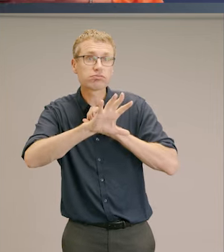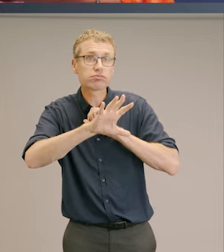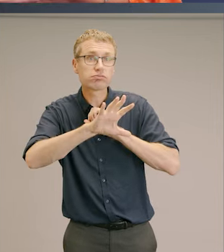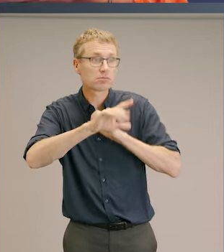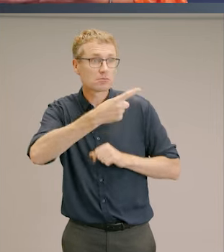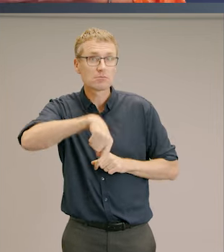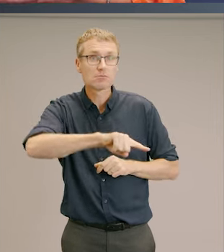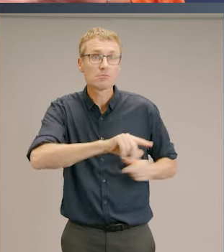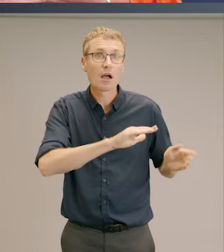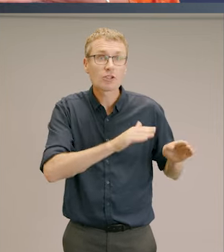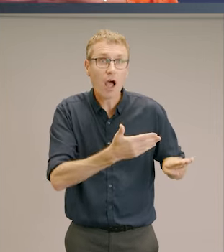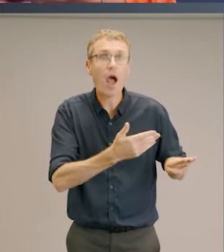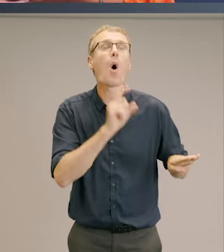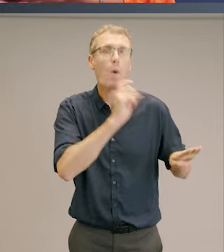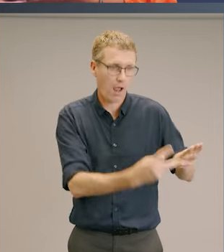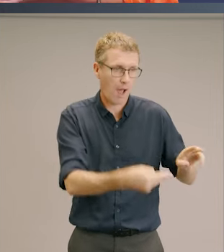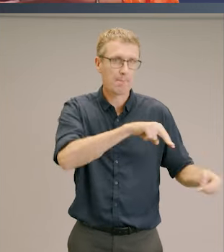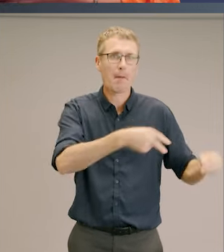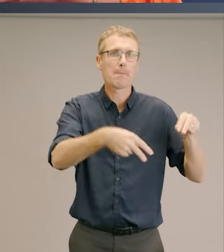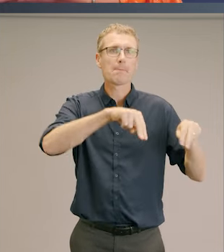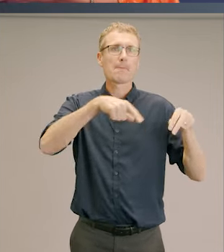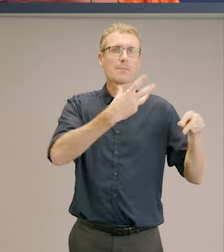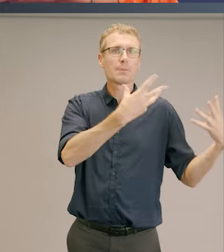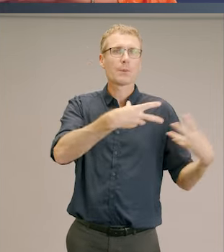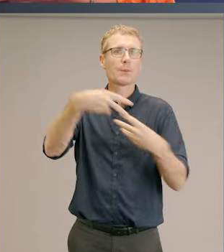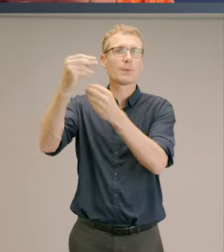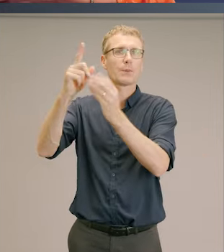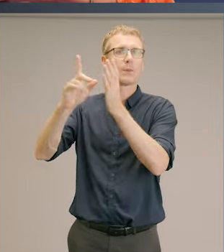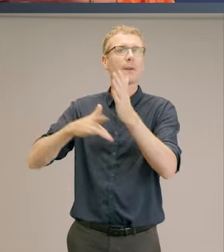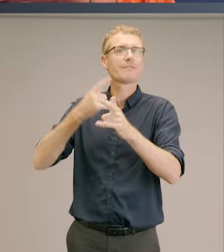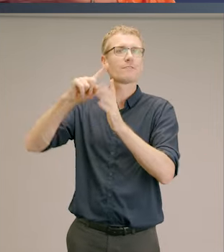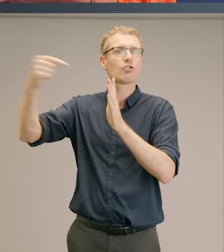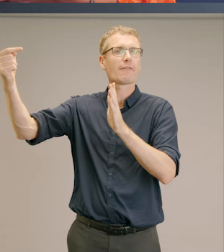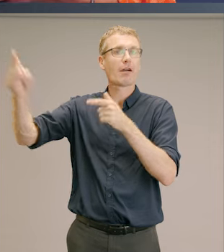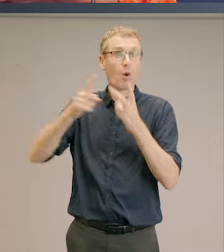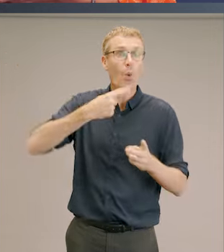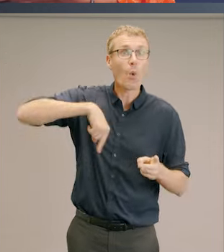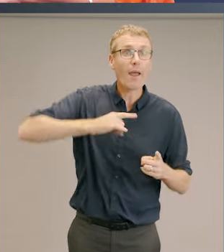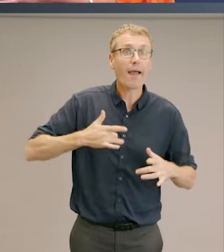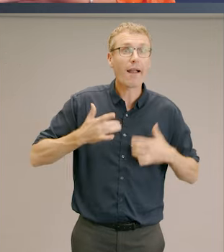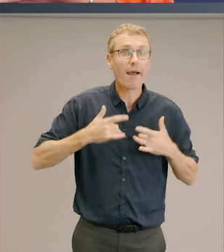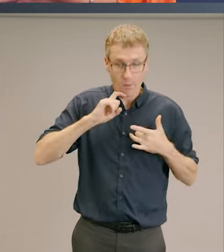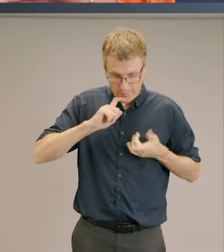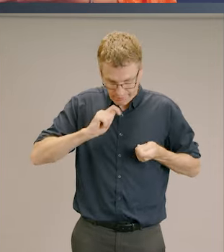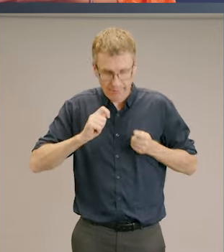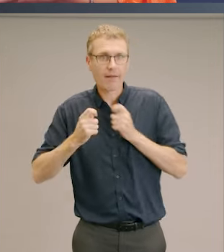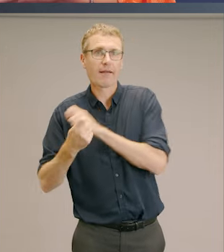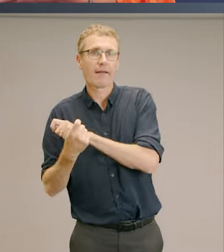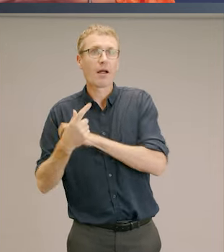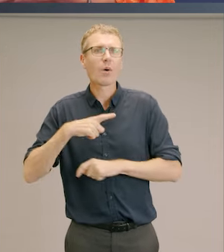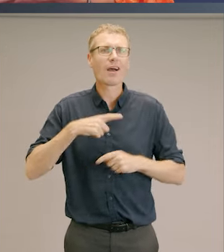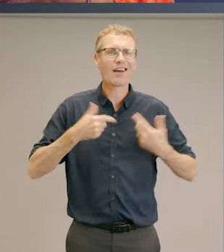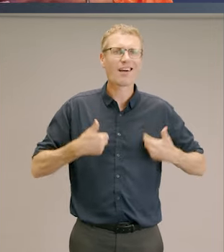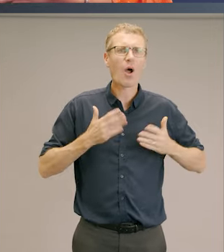blown. For when the trumpet sounds, those who have died will be raised to live forever. And we who are living will also